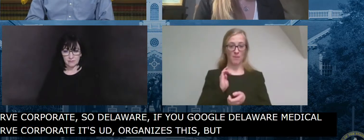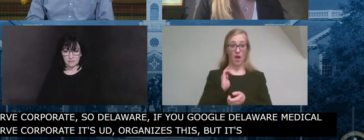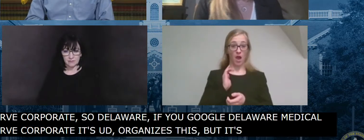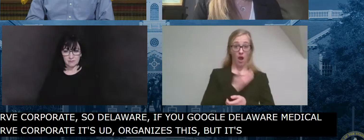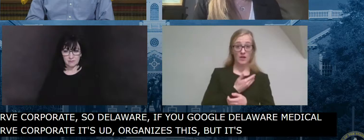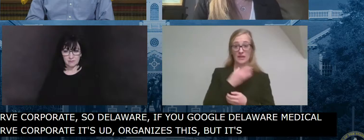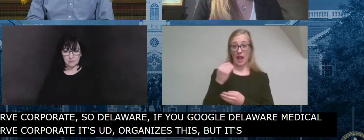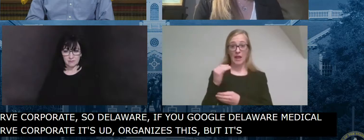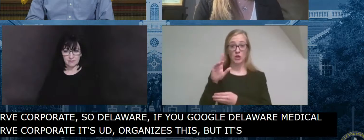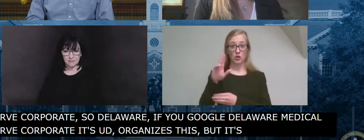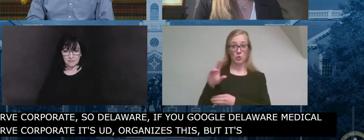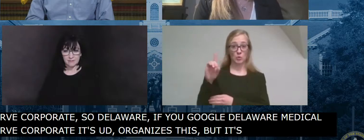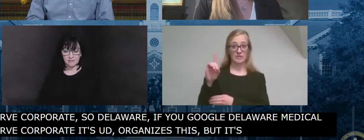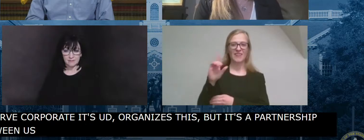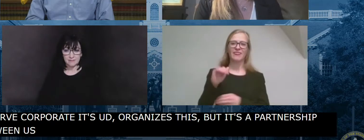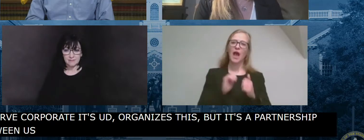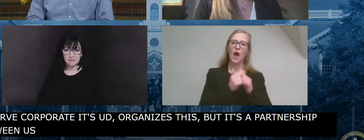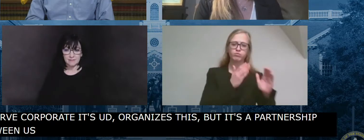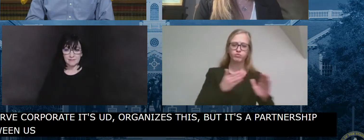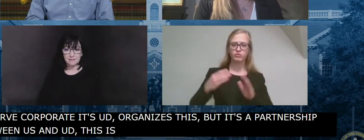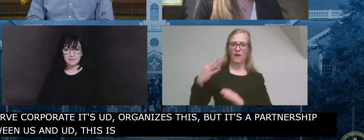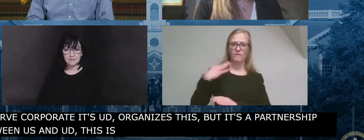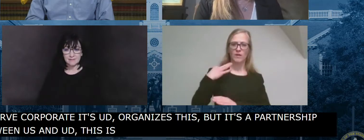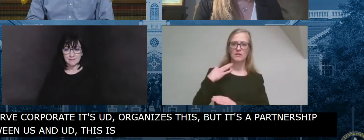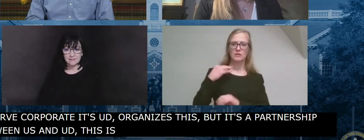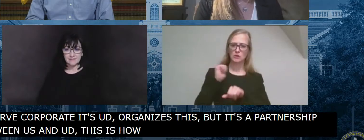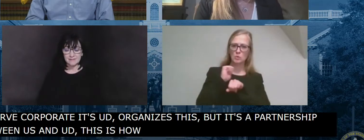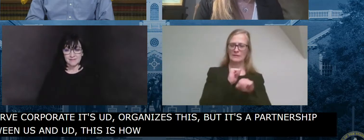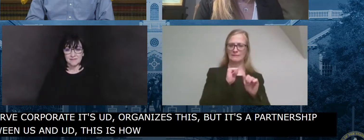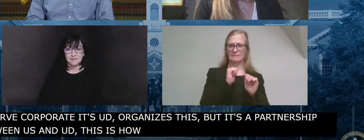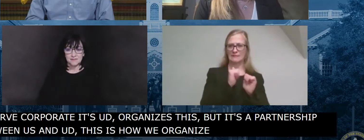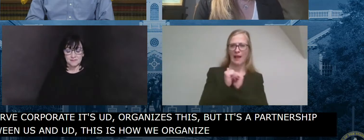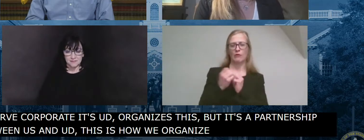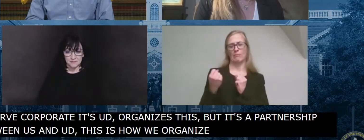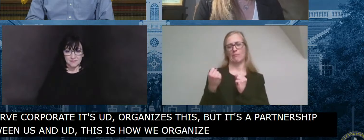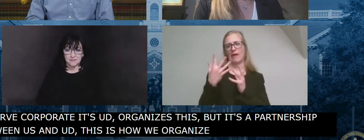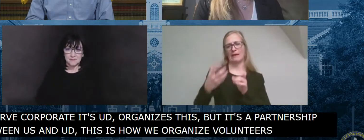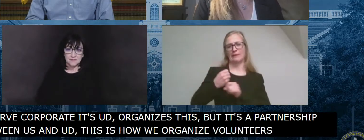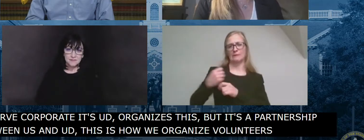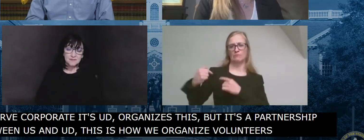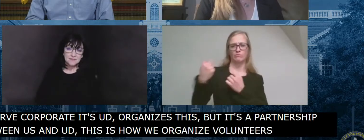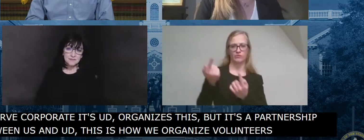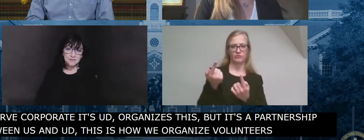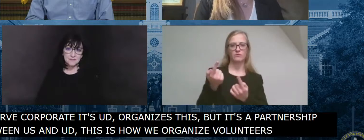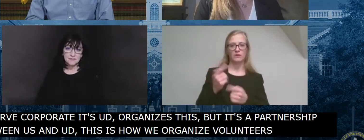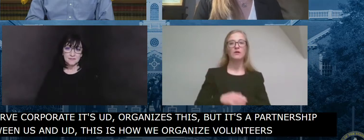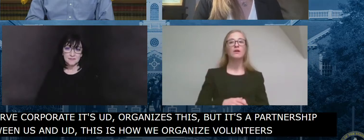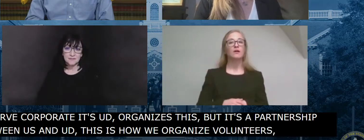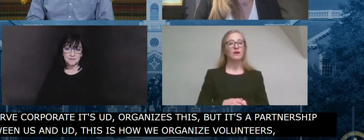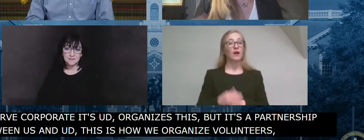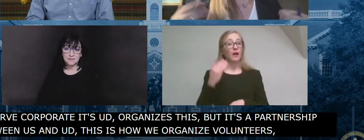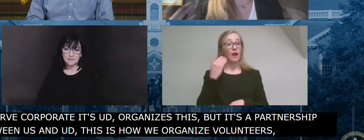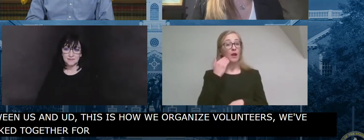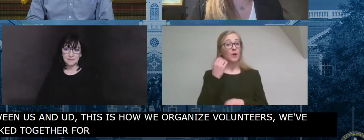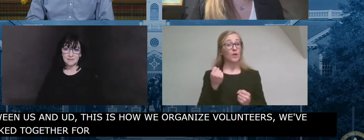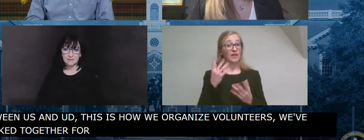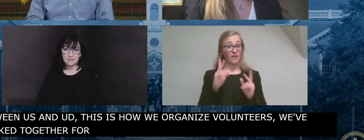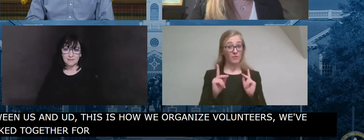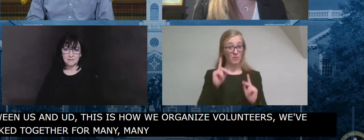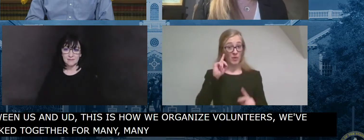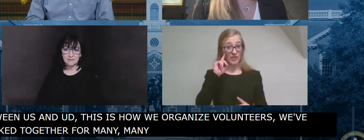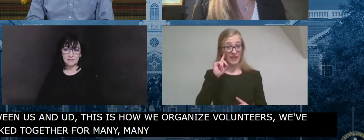is how we organize volunteers. We've worked together for many, many years. And I know a lot of people think that it's